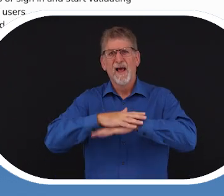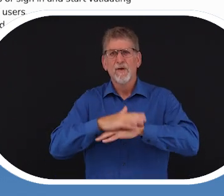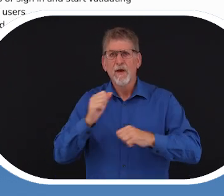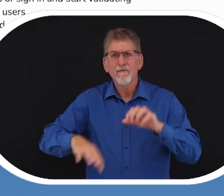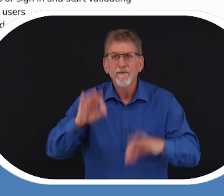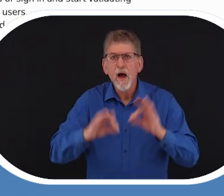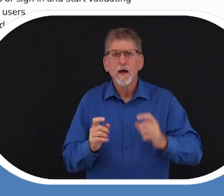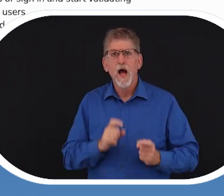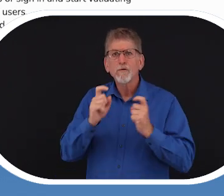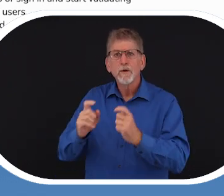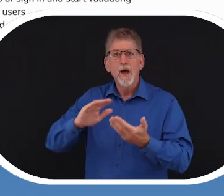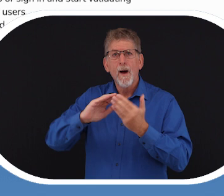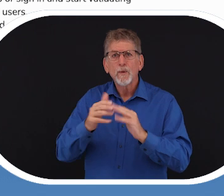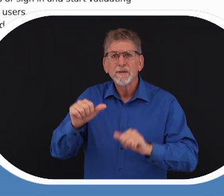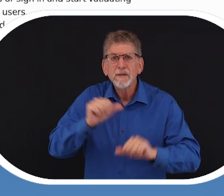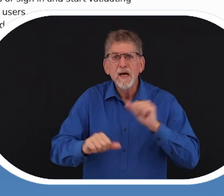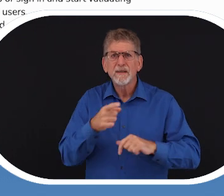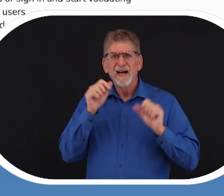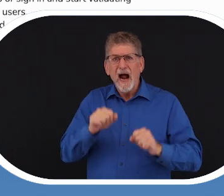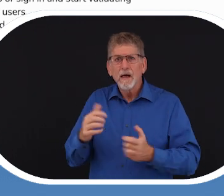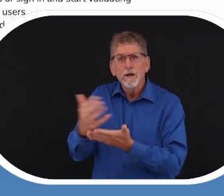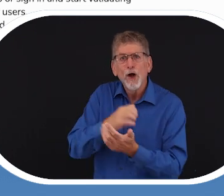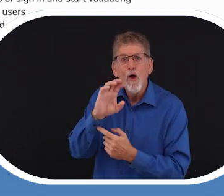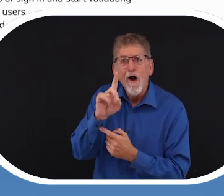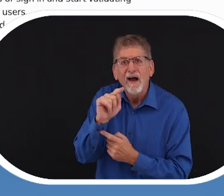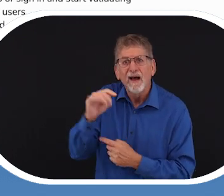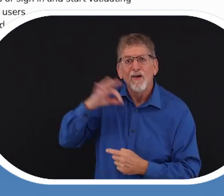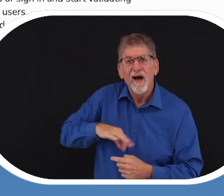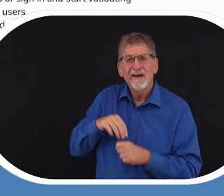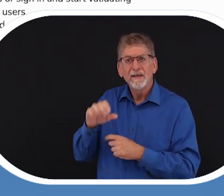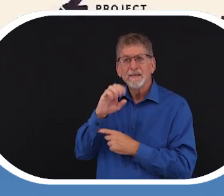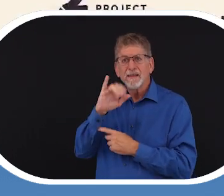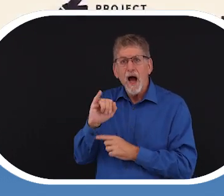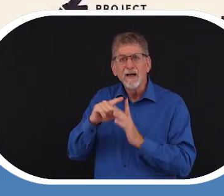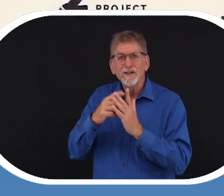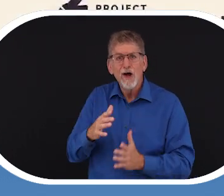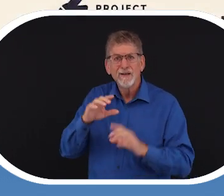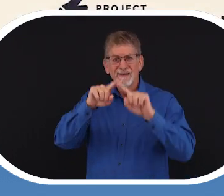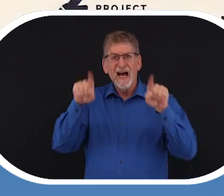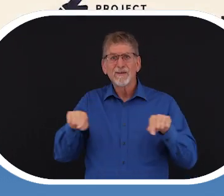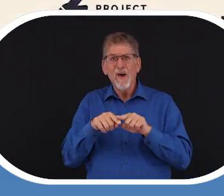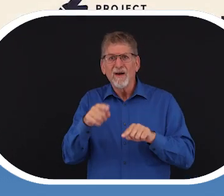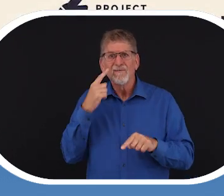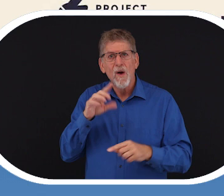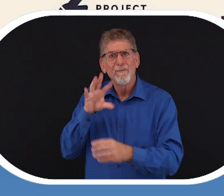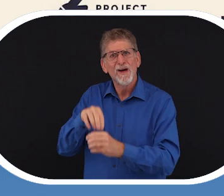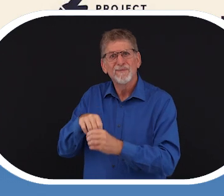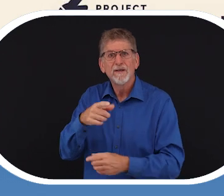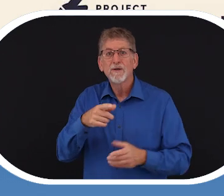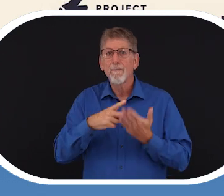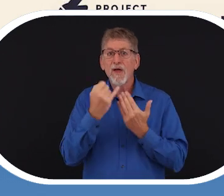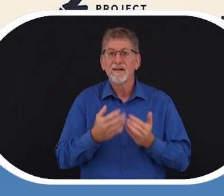credit in the SciStarter dashboard for participation. So Project Sidewalk combines online map imagery, remote